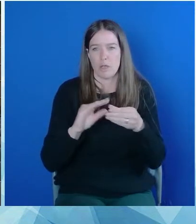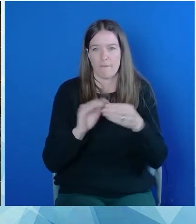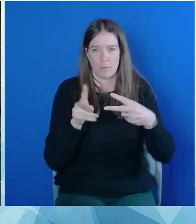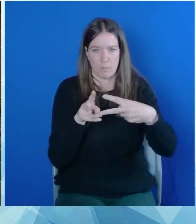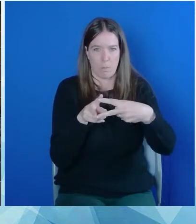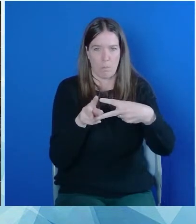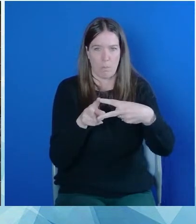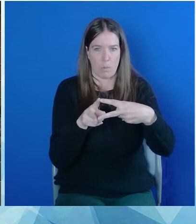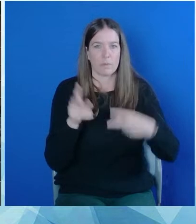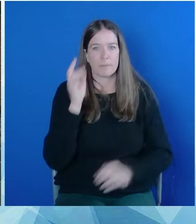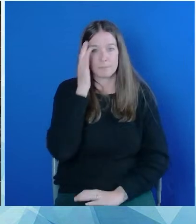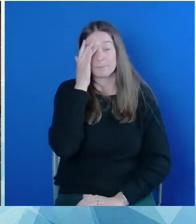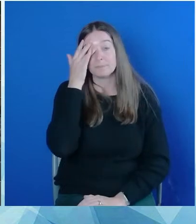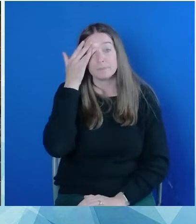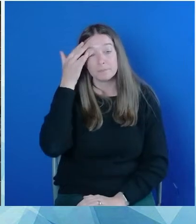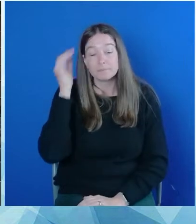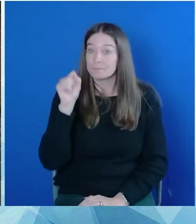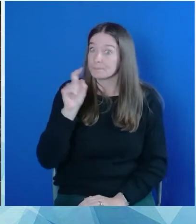Okay.